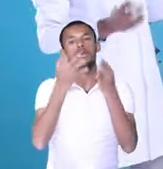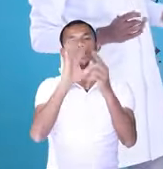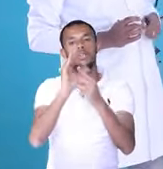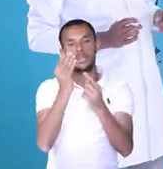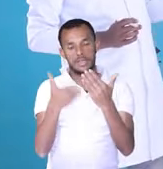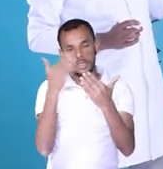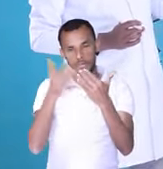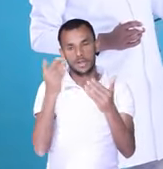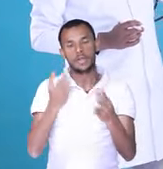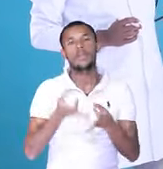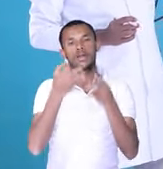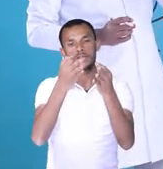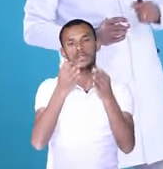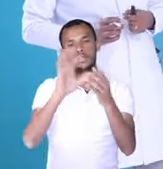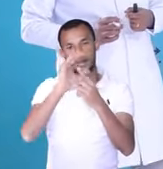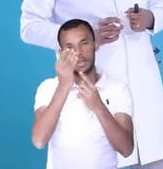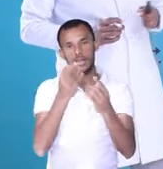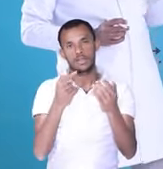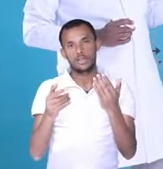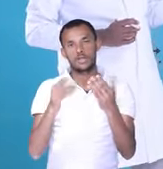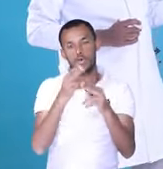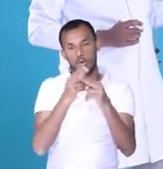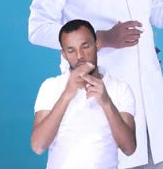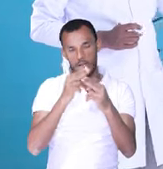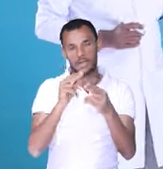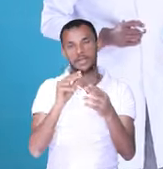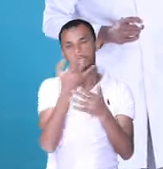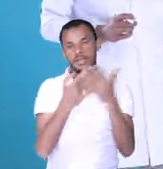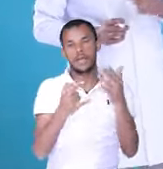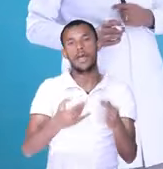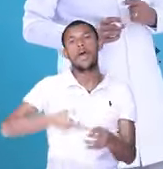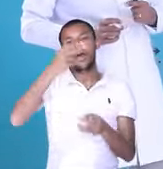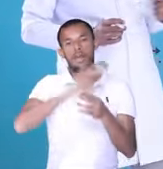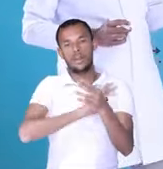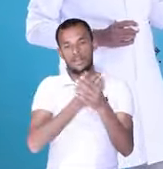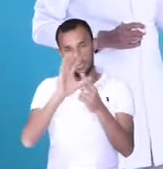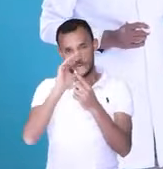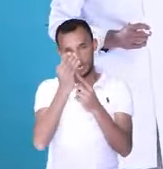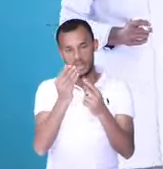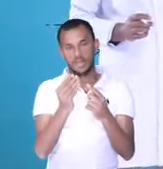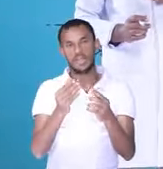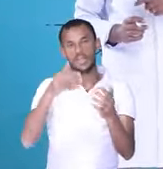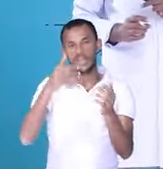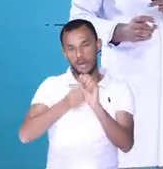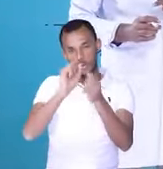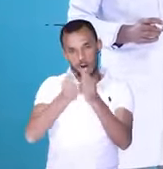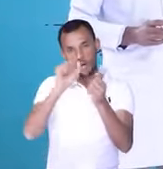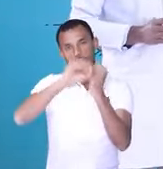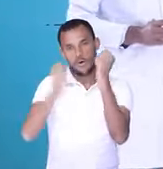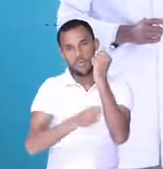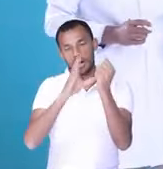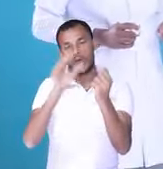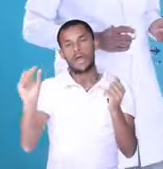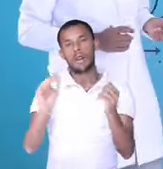state. Simply, transition state, it is short-lived species, higher energy state species, temporary formed,